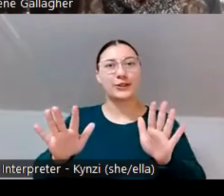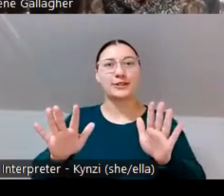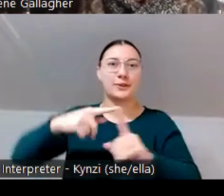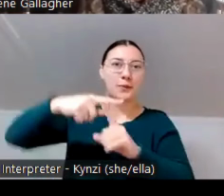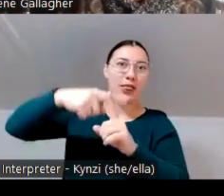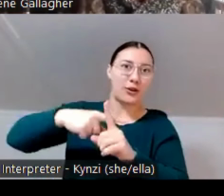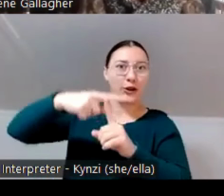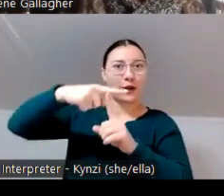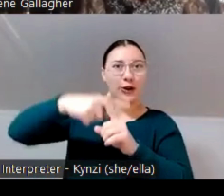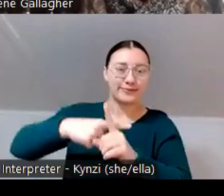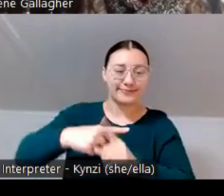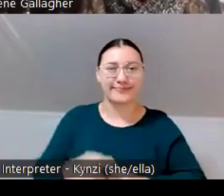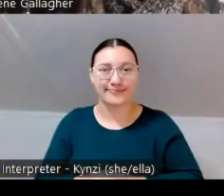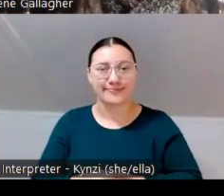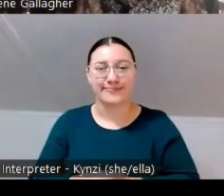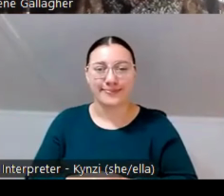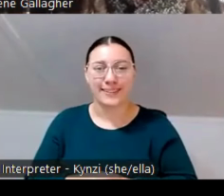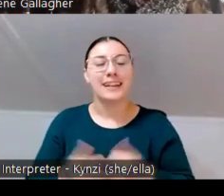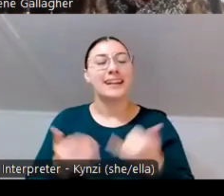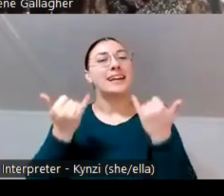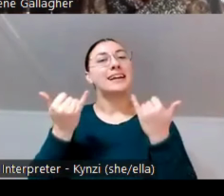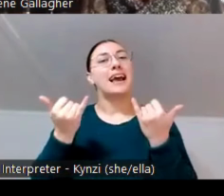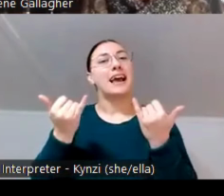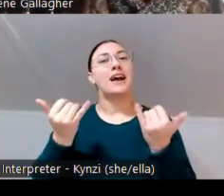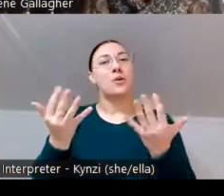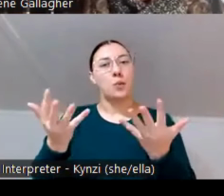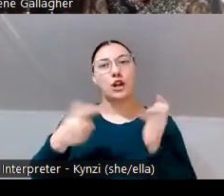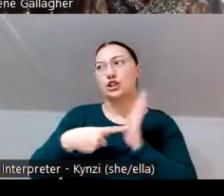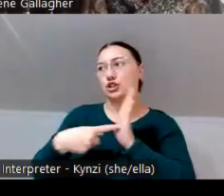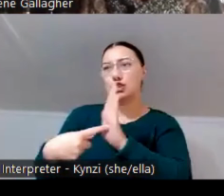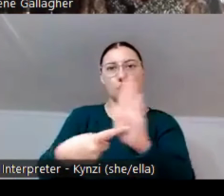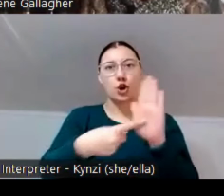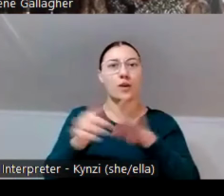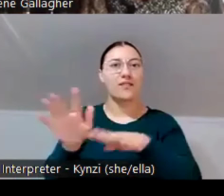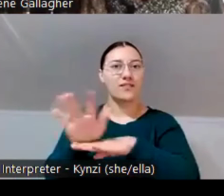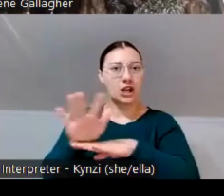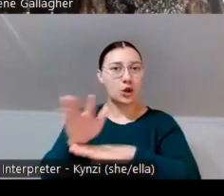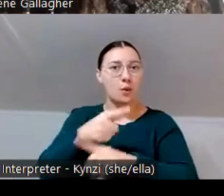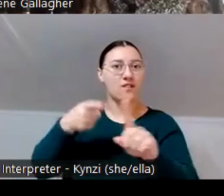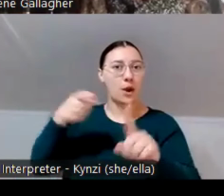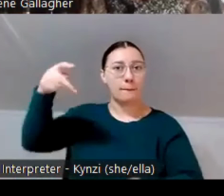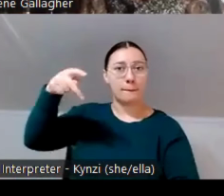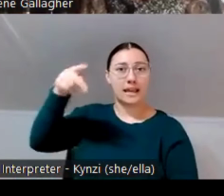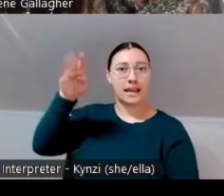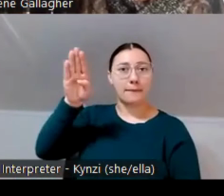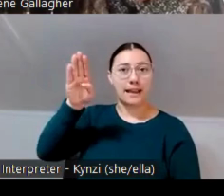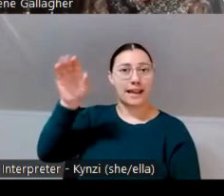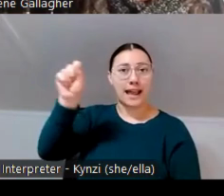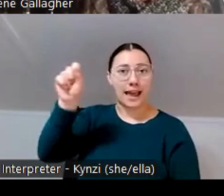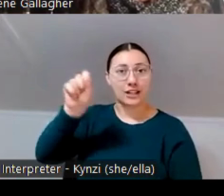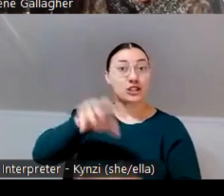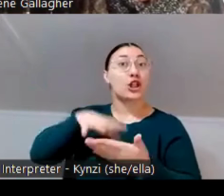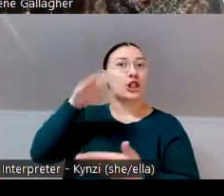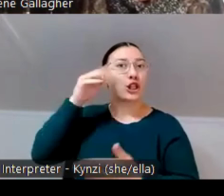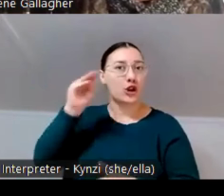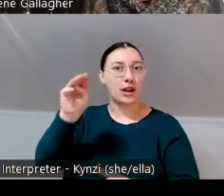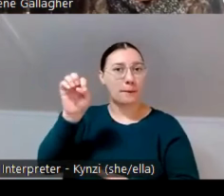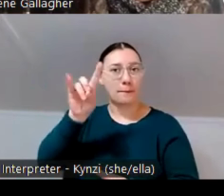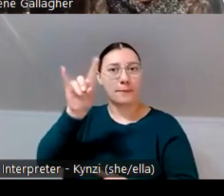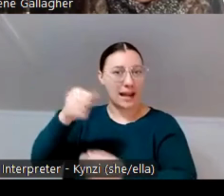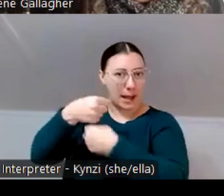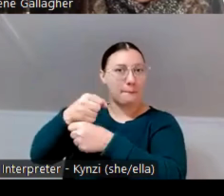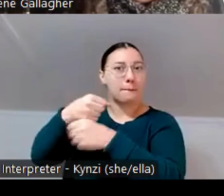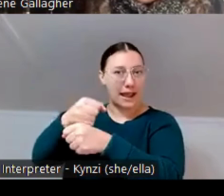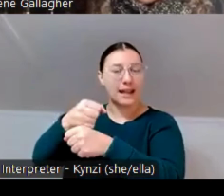I'd like to start with a little video by PBS Learning Media that'll give us an overview of what weather's all about. So let's take a